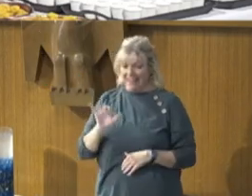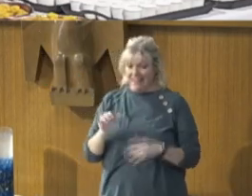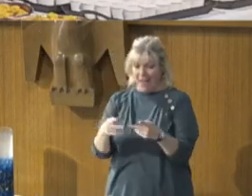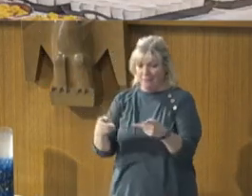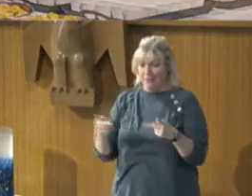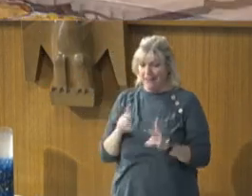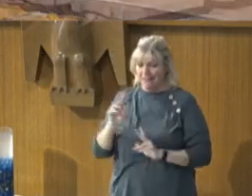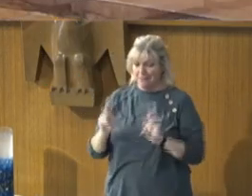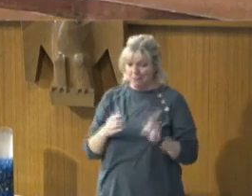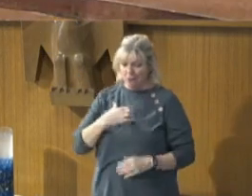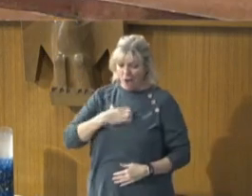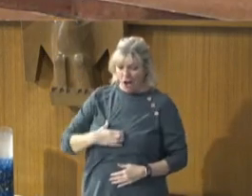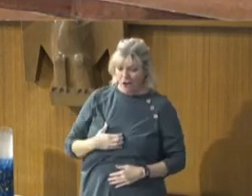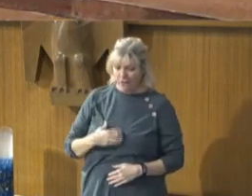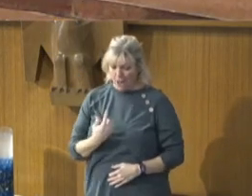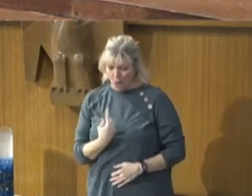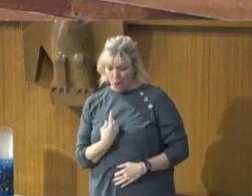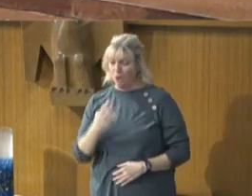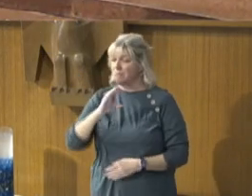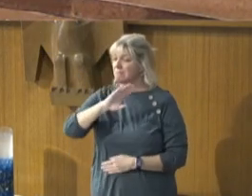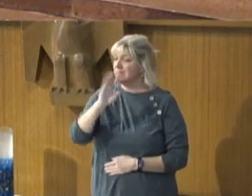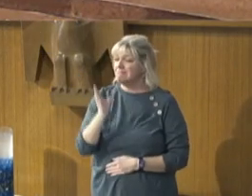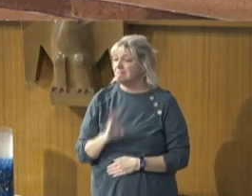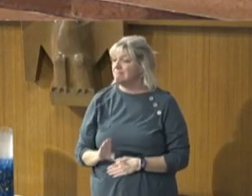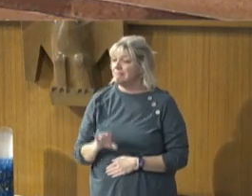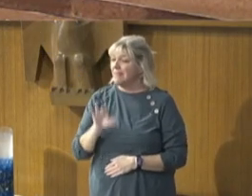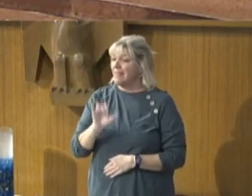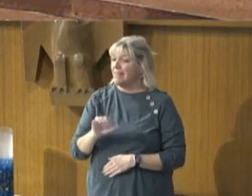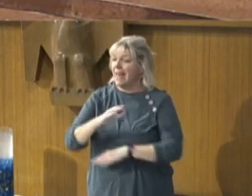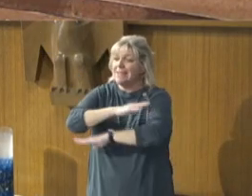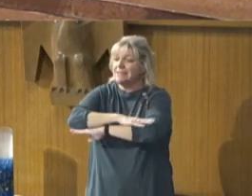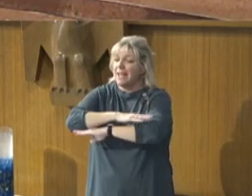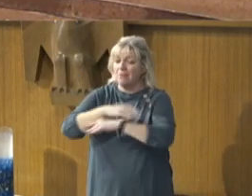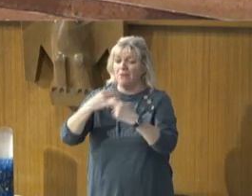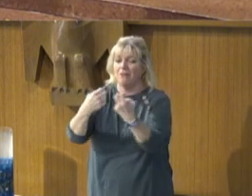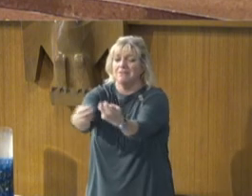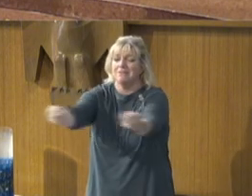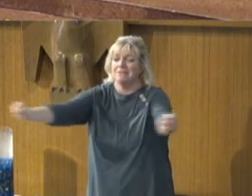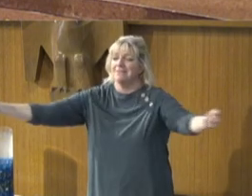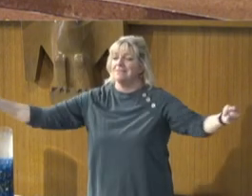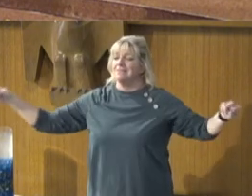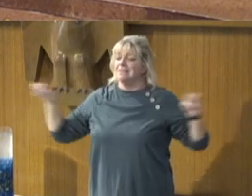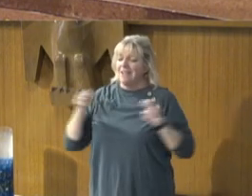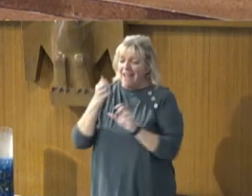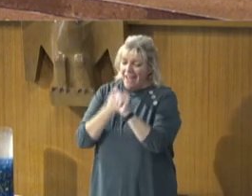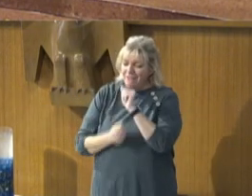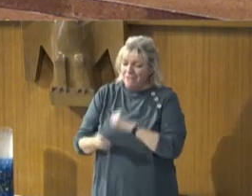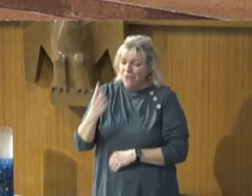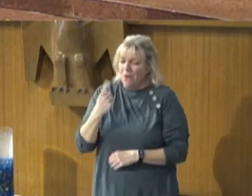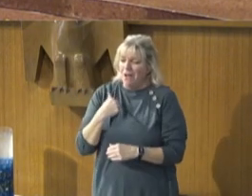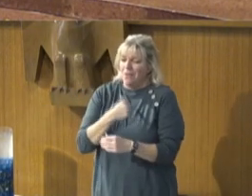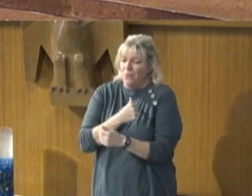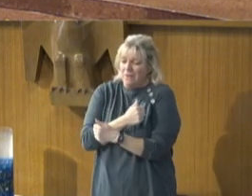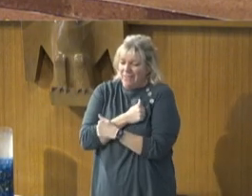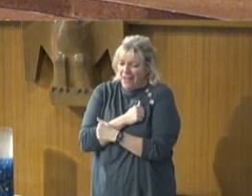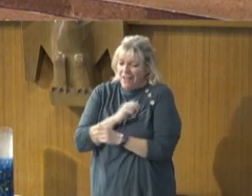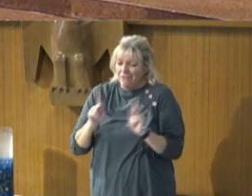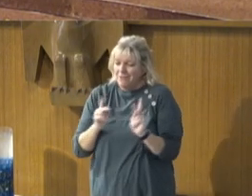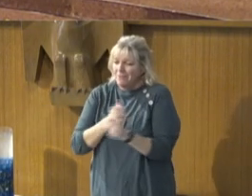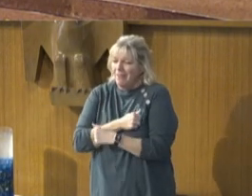hungry or sits alone, a table where everyone we have ever loved and who has ever loved us sits and feasts